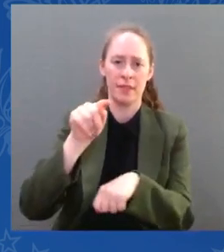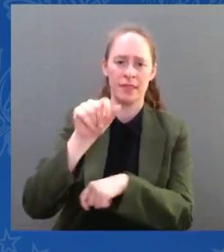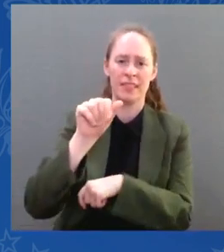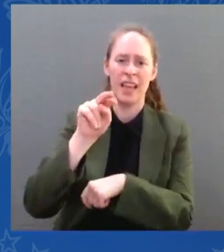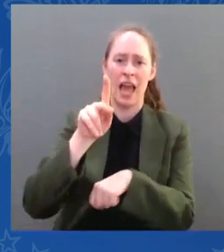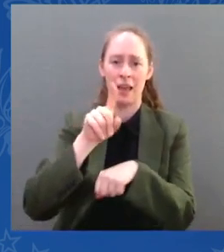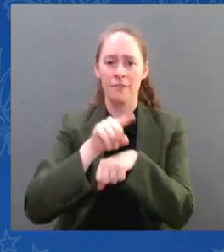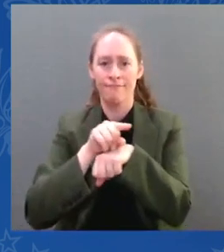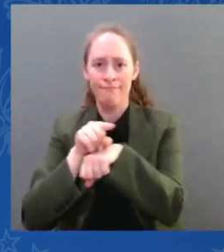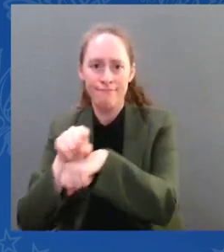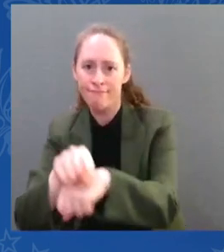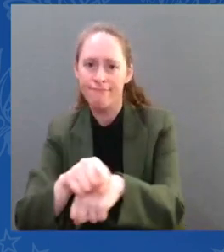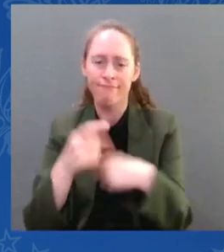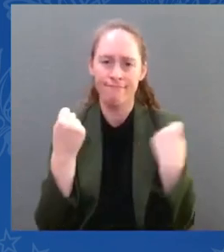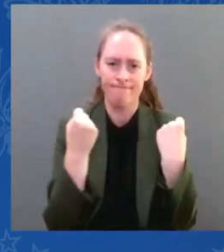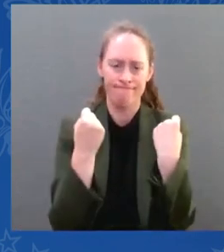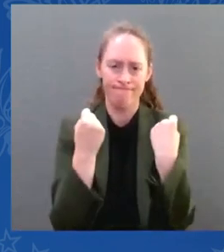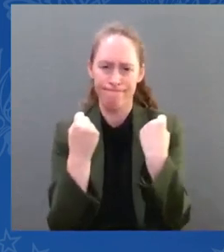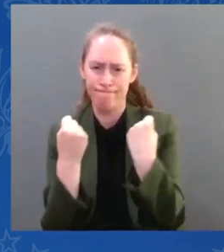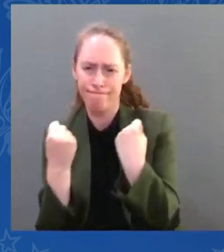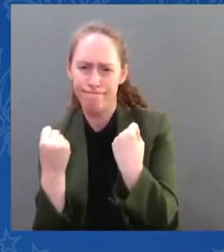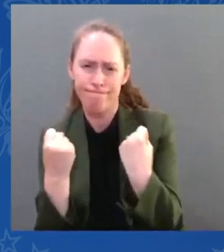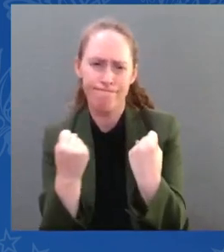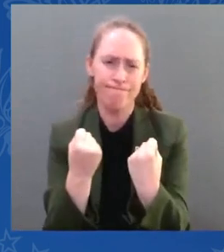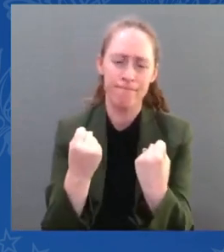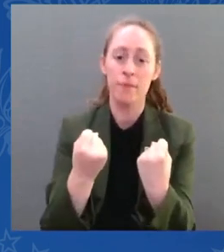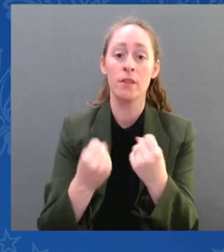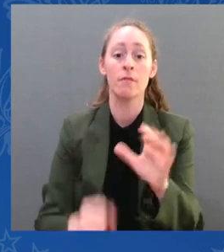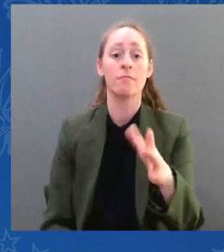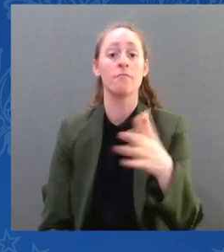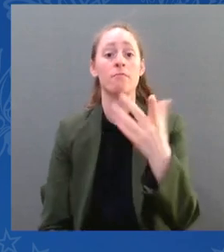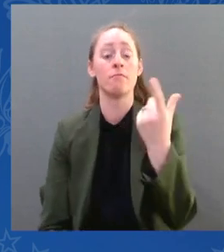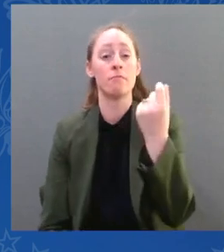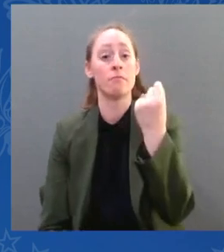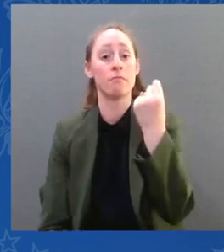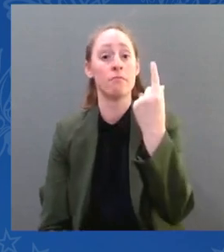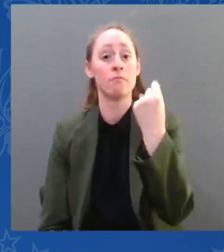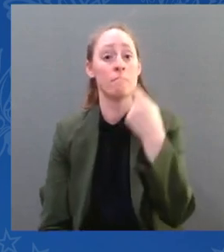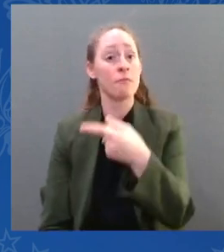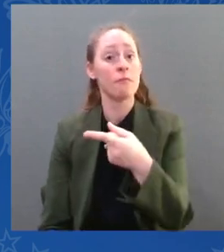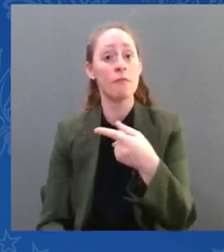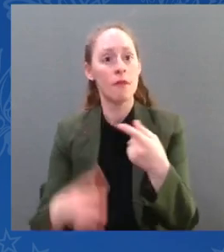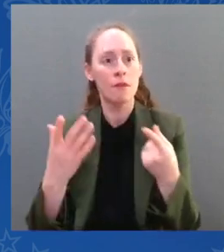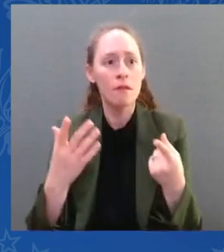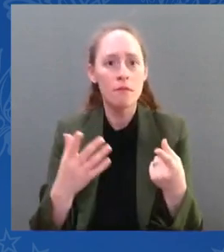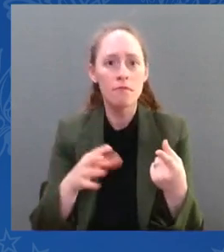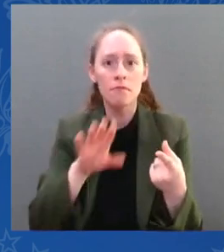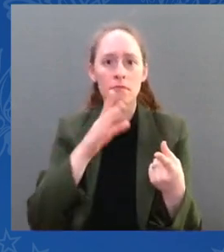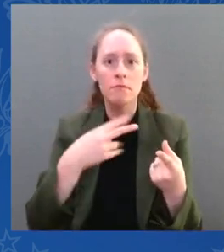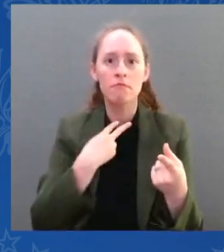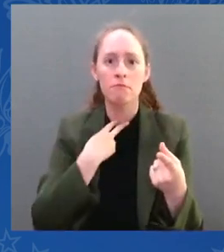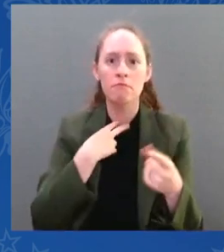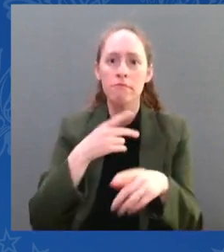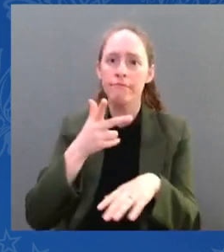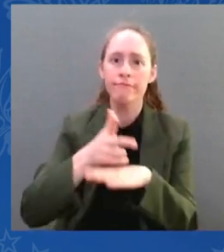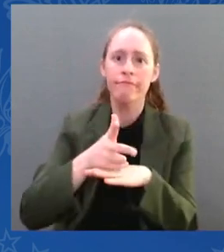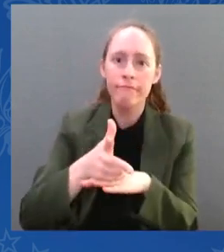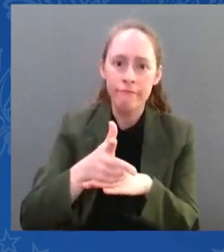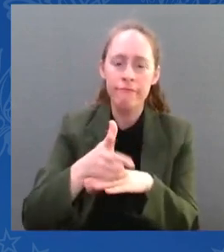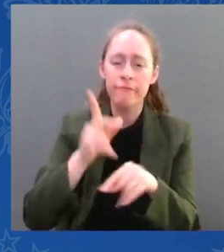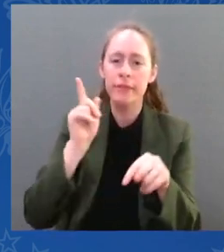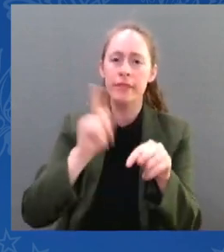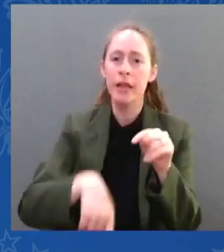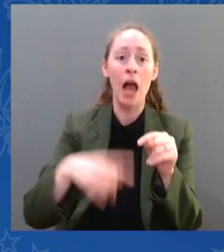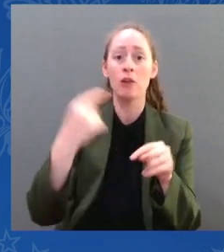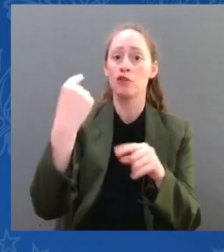exposed to heavy enemy fire, Specialist 5 Birdwell used the enemy tank's 50 caliber machine gun and 90 millimeter main gun to suppress the